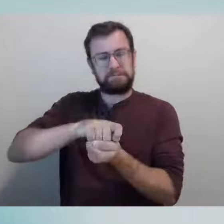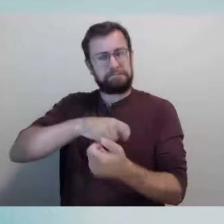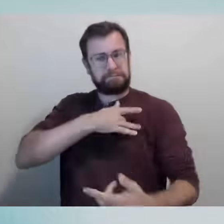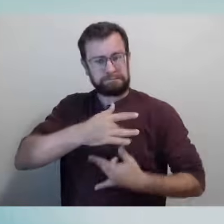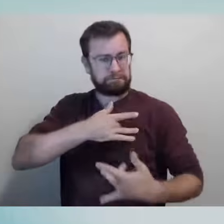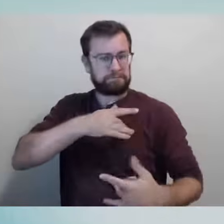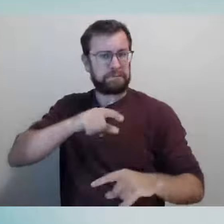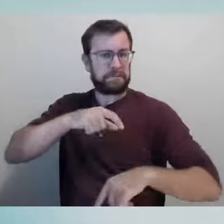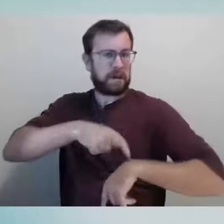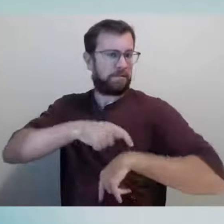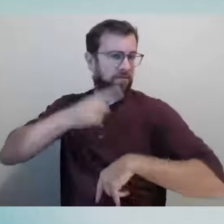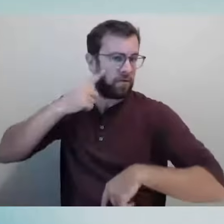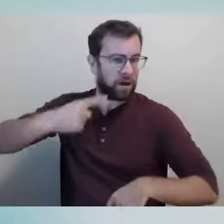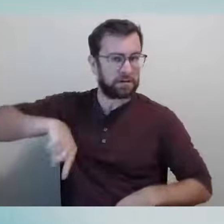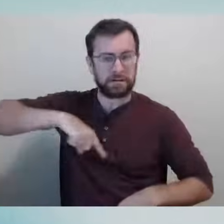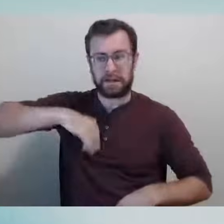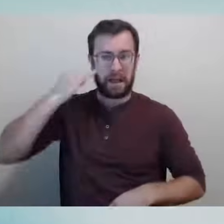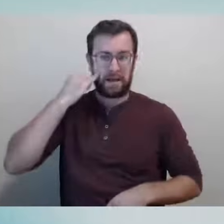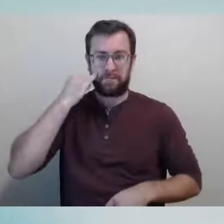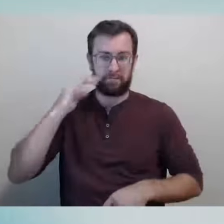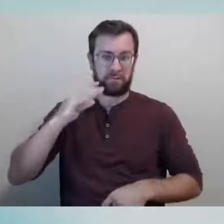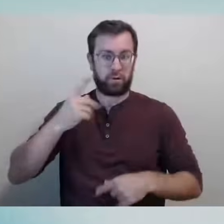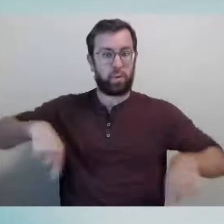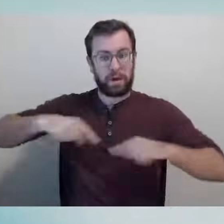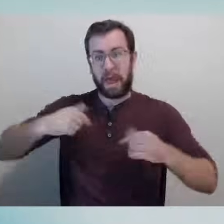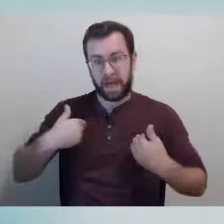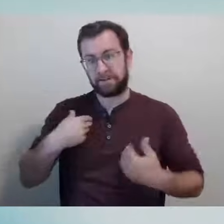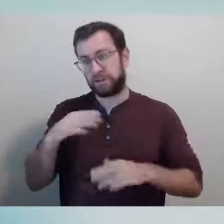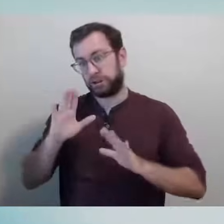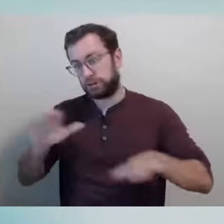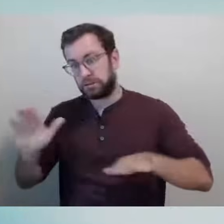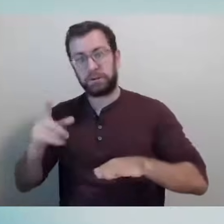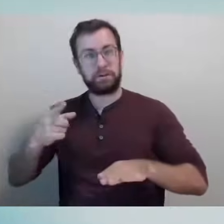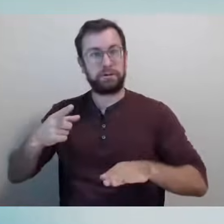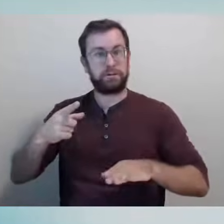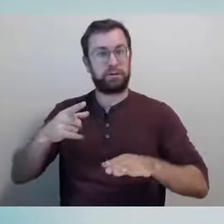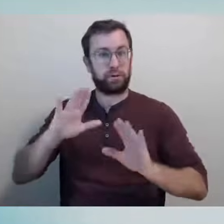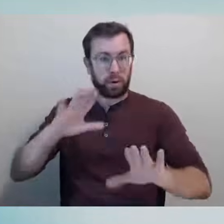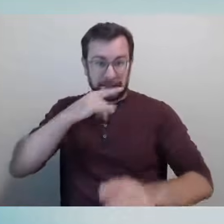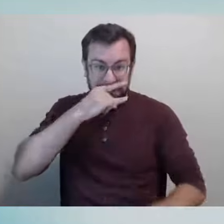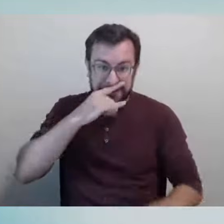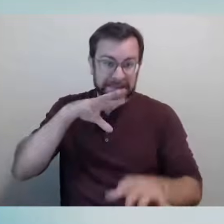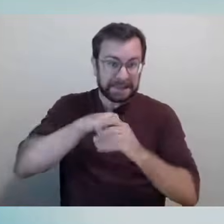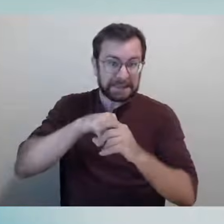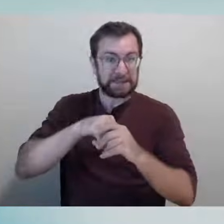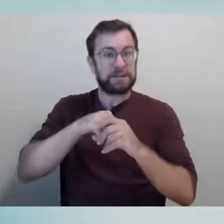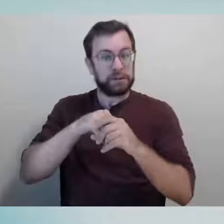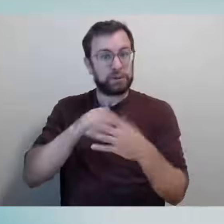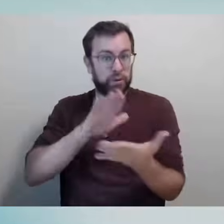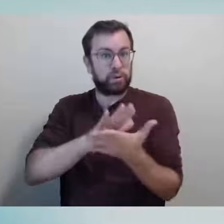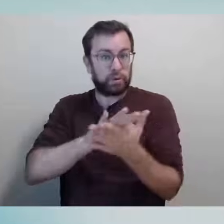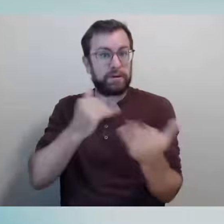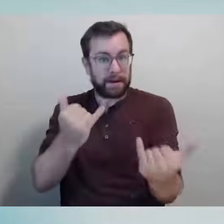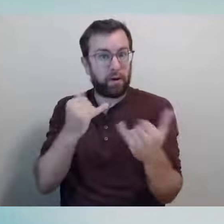have children and your kids are in school. You're concerned. Cases still continue to